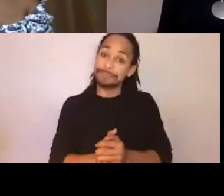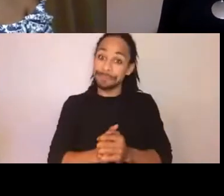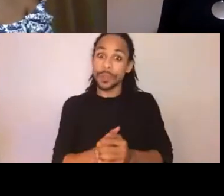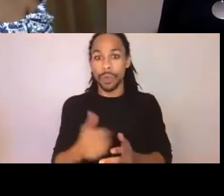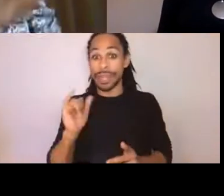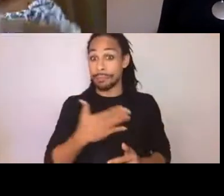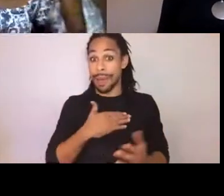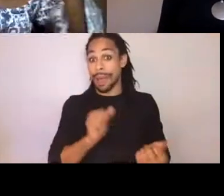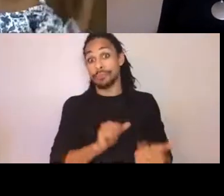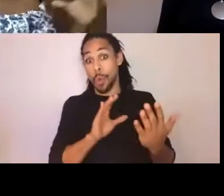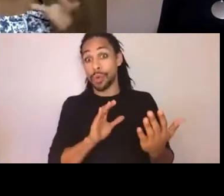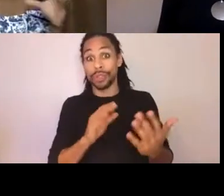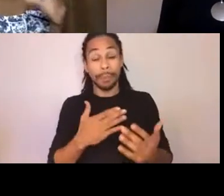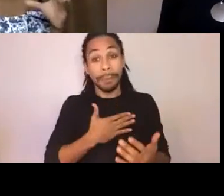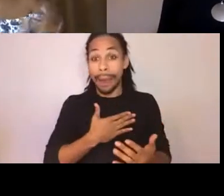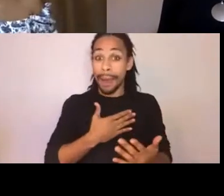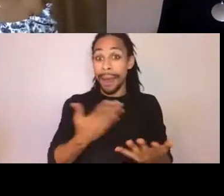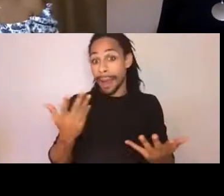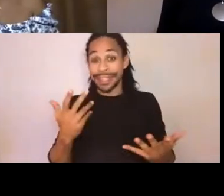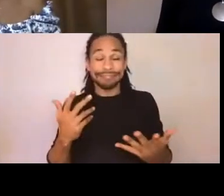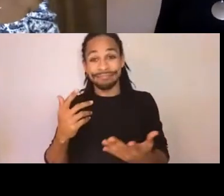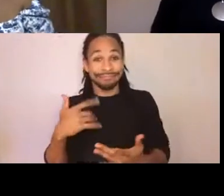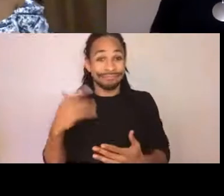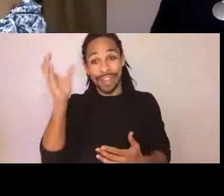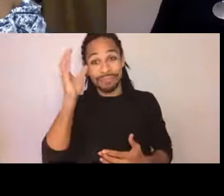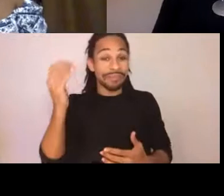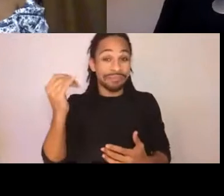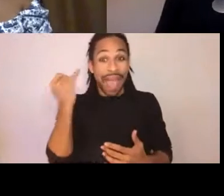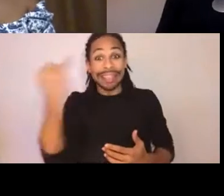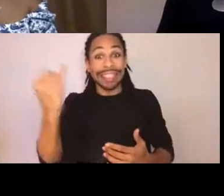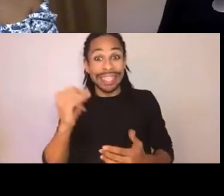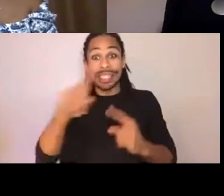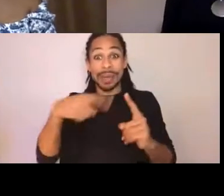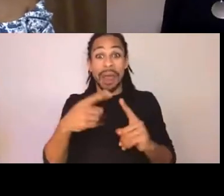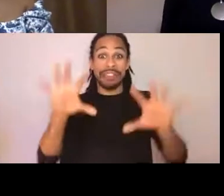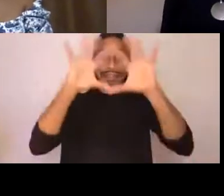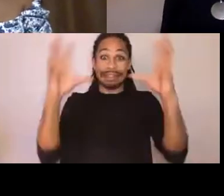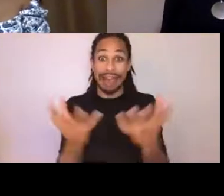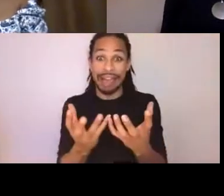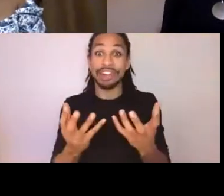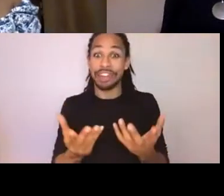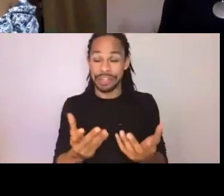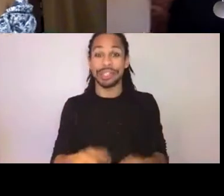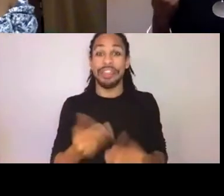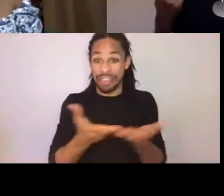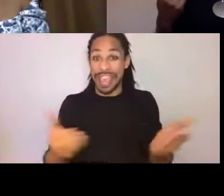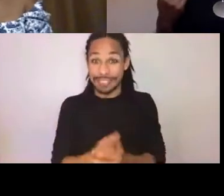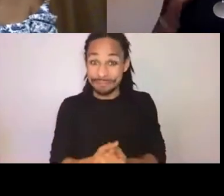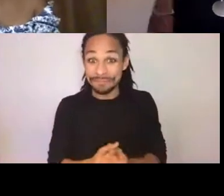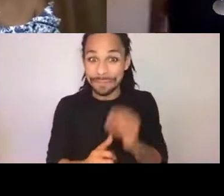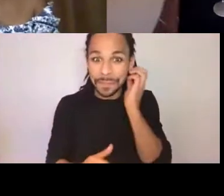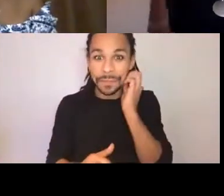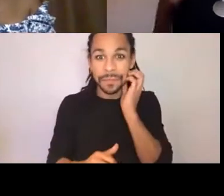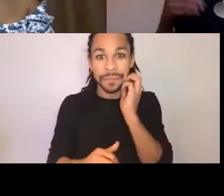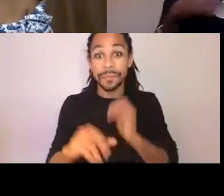approach on it, the whole thing. Yeah, thank you for that. That makes a lot of sense. And it makes me think about, I mean, you